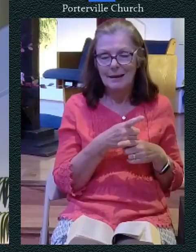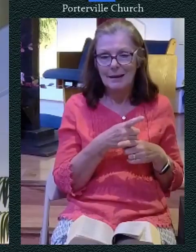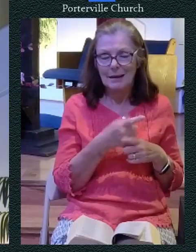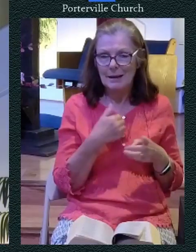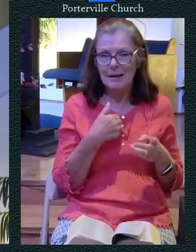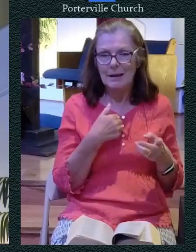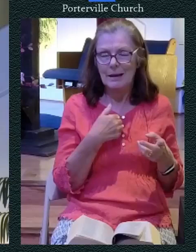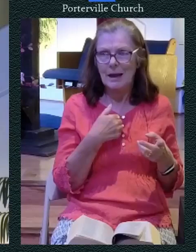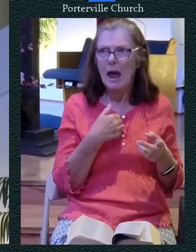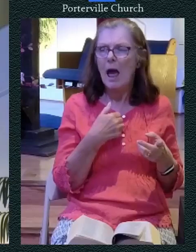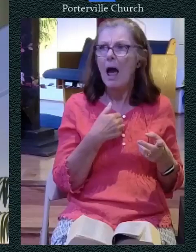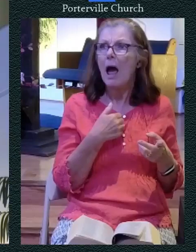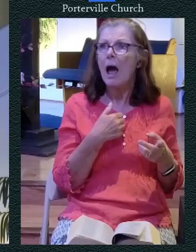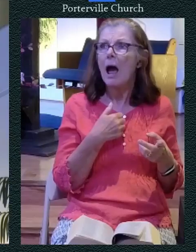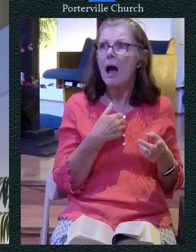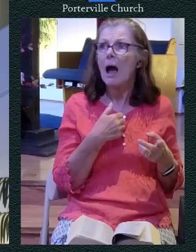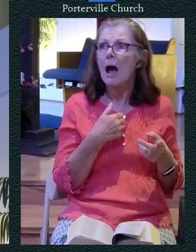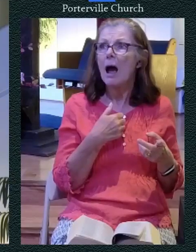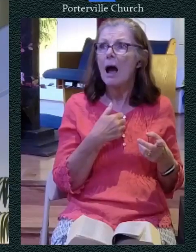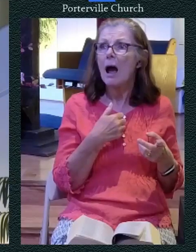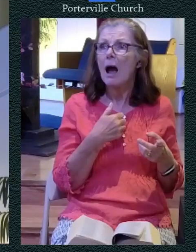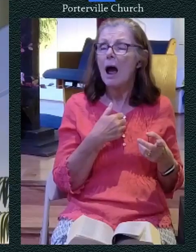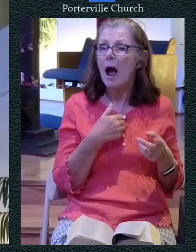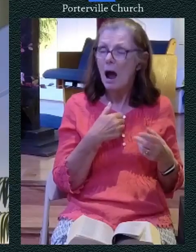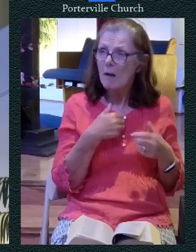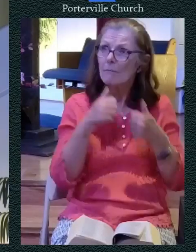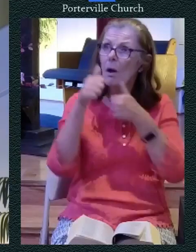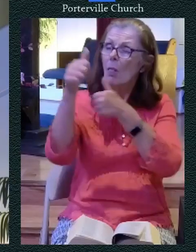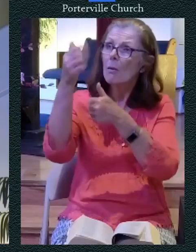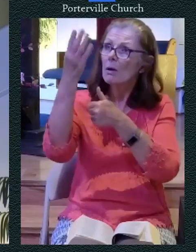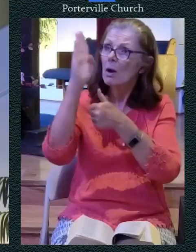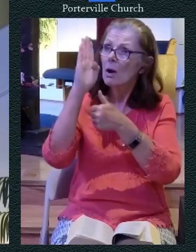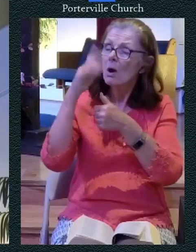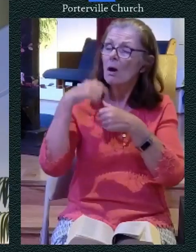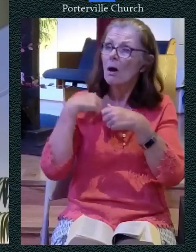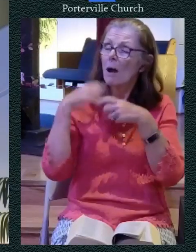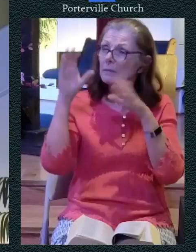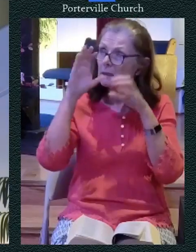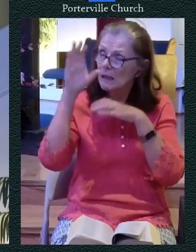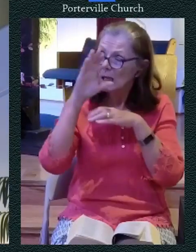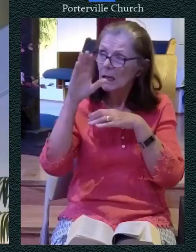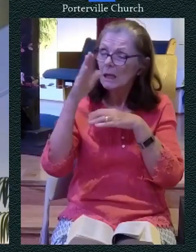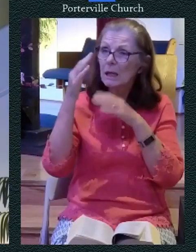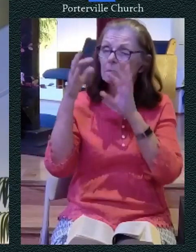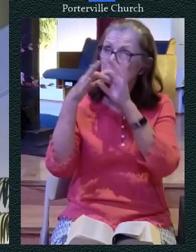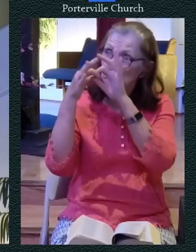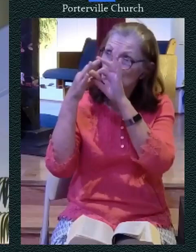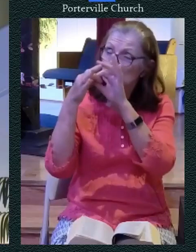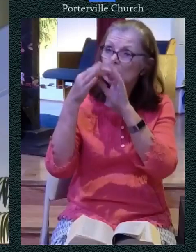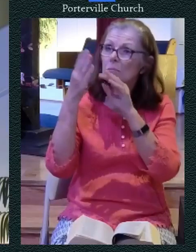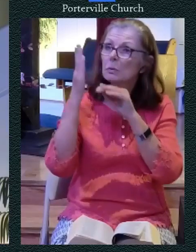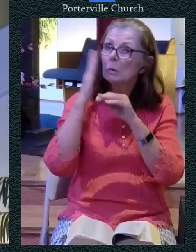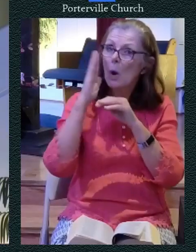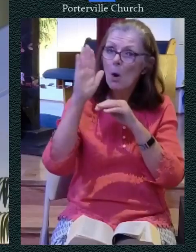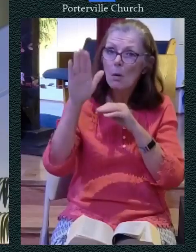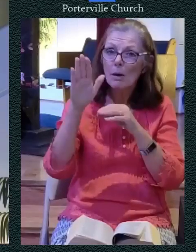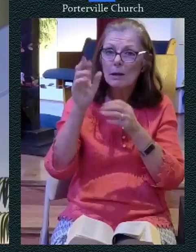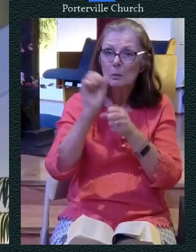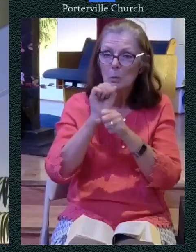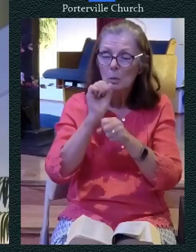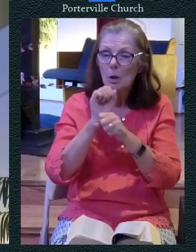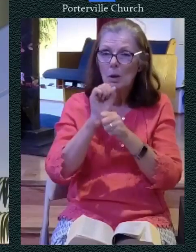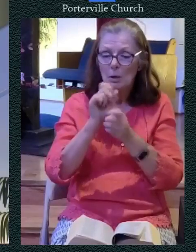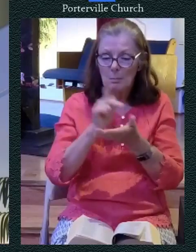God. I'm pursuing Him. I'm seeking to know His work of purifying my heart